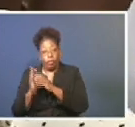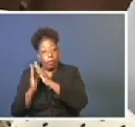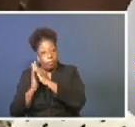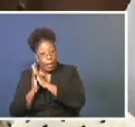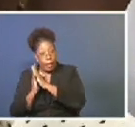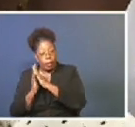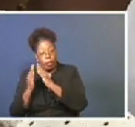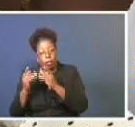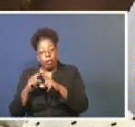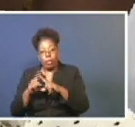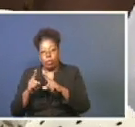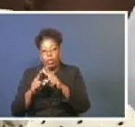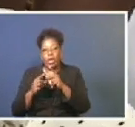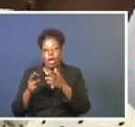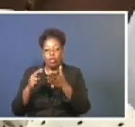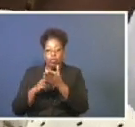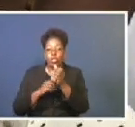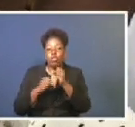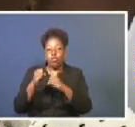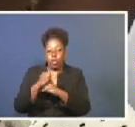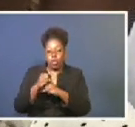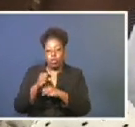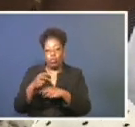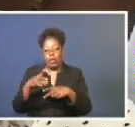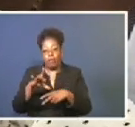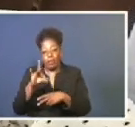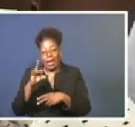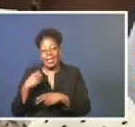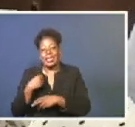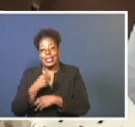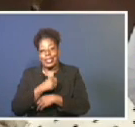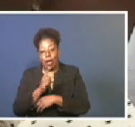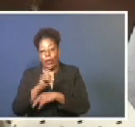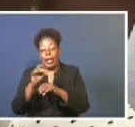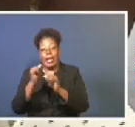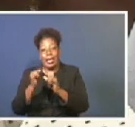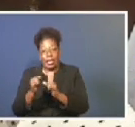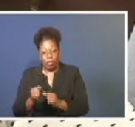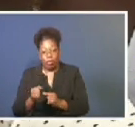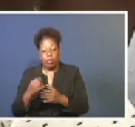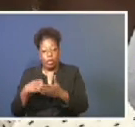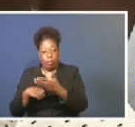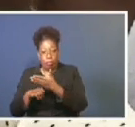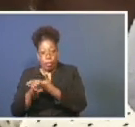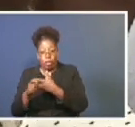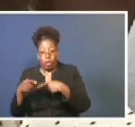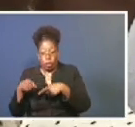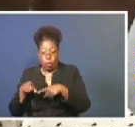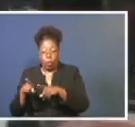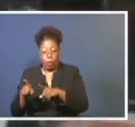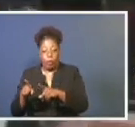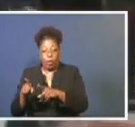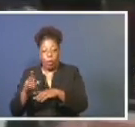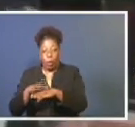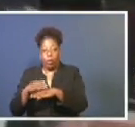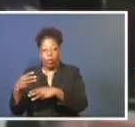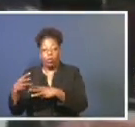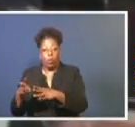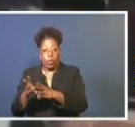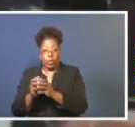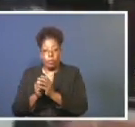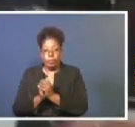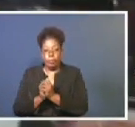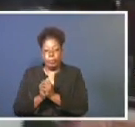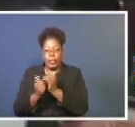now restructuring to ensure that we find the staff where individuals who will be admitted will be able to go in those particular wards. This comes